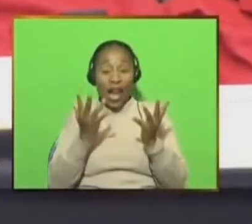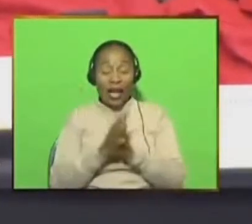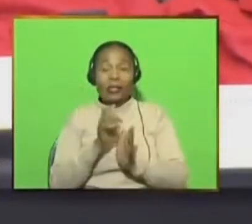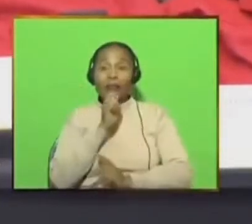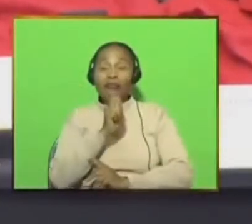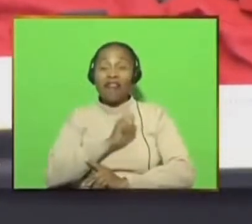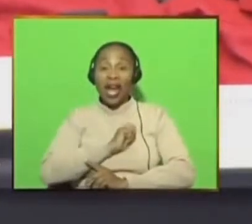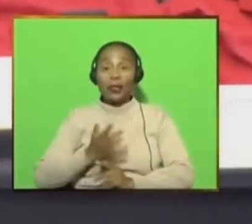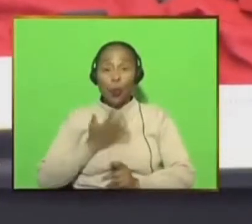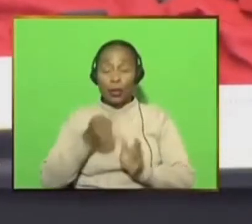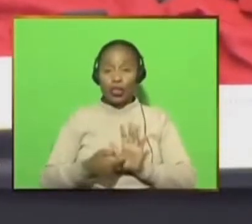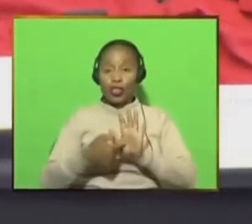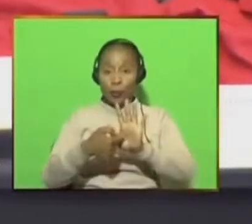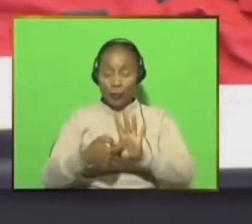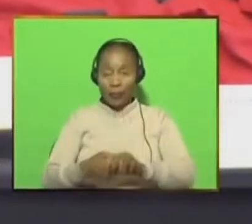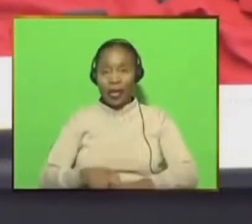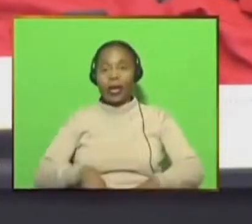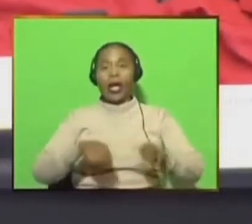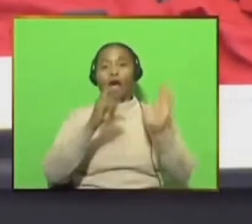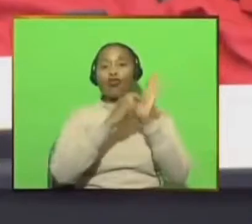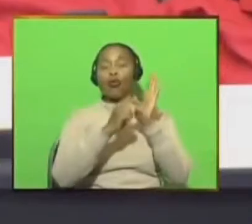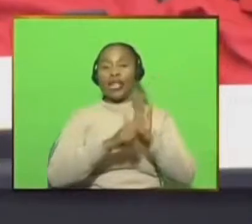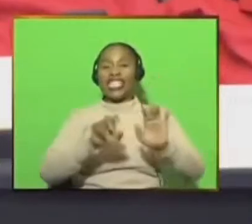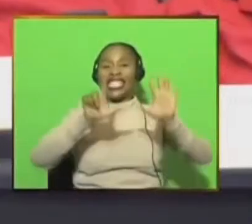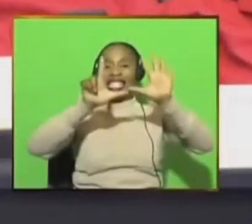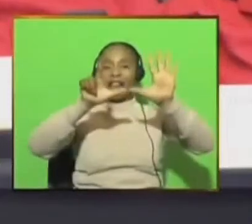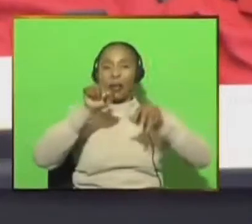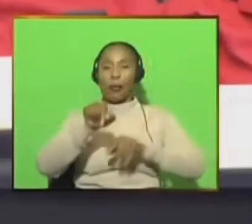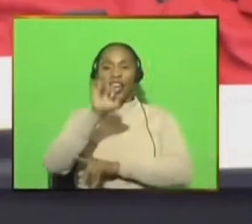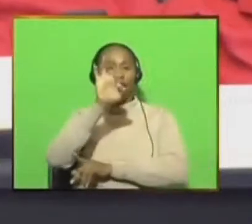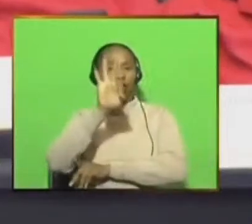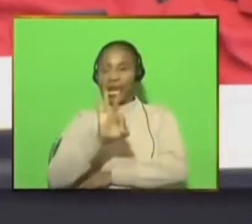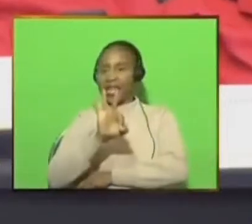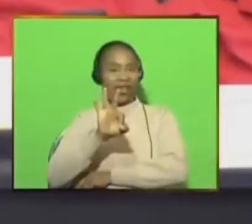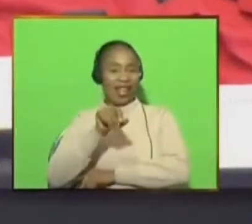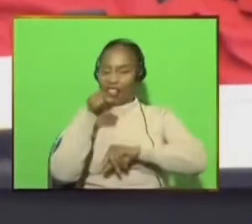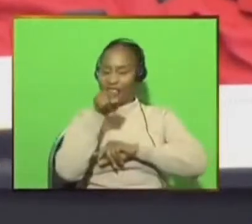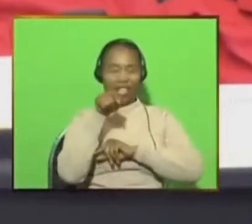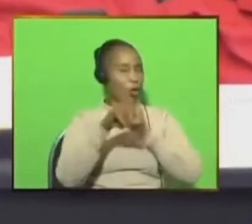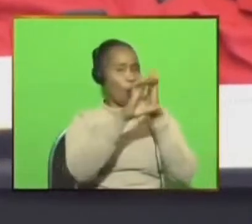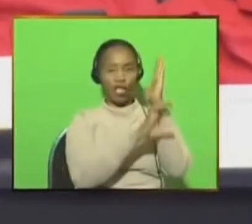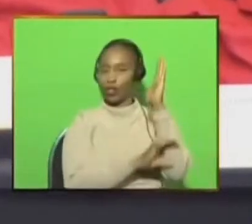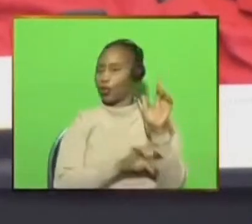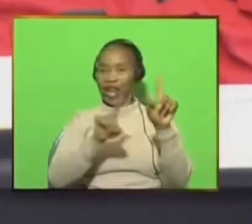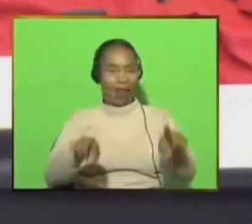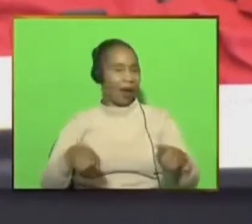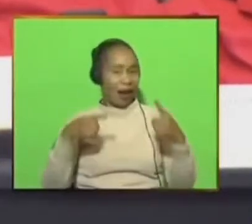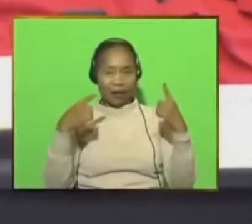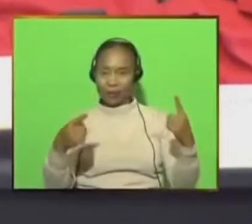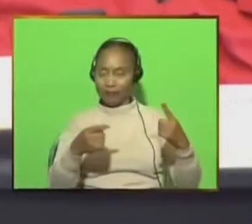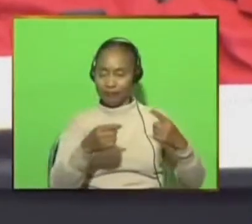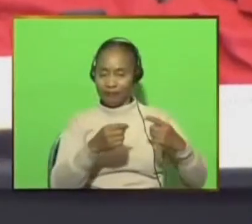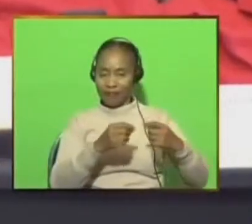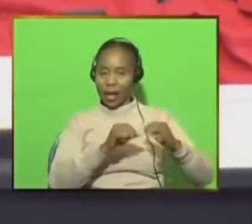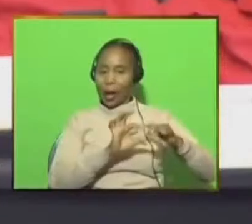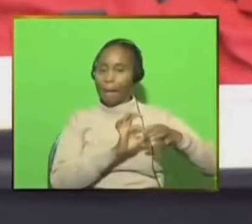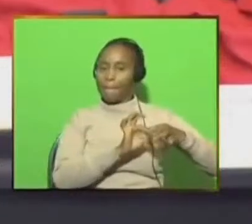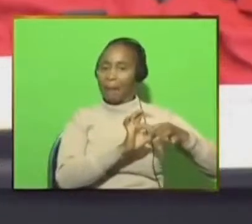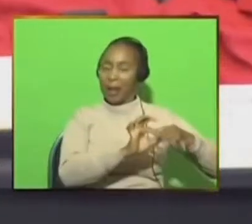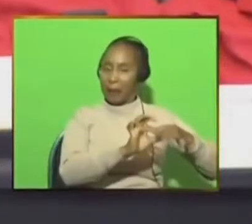Rule 7.3 can't be constitutional can't be consistent with the democratic